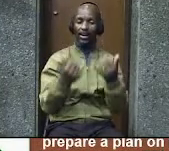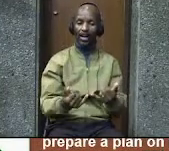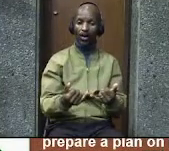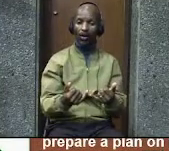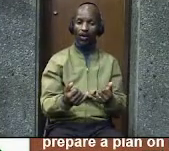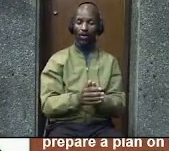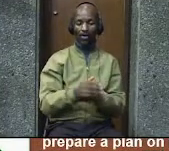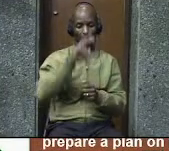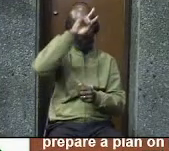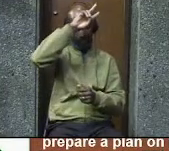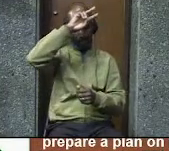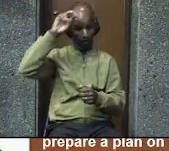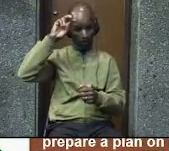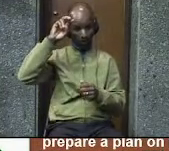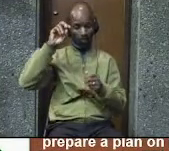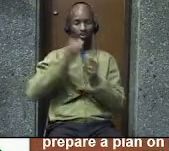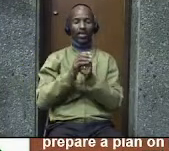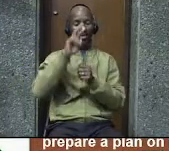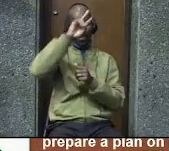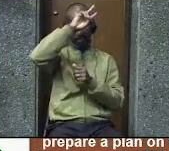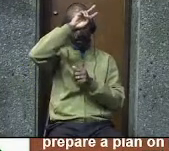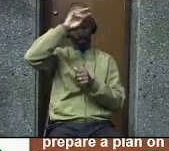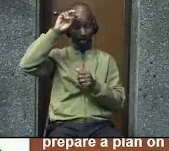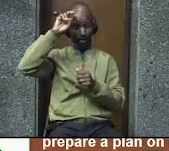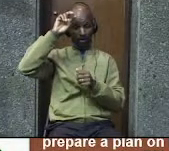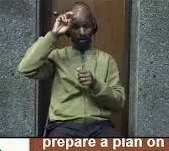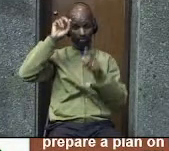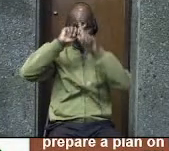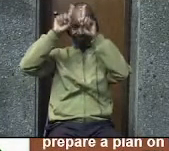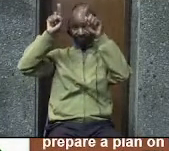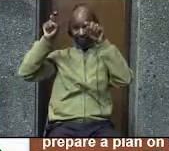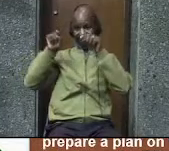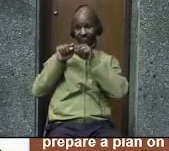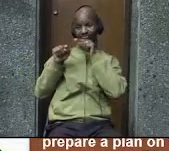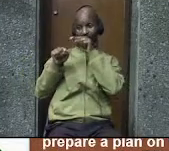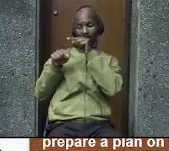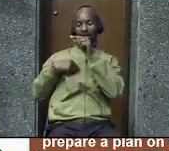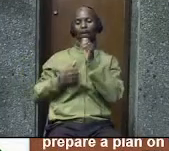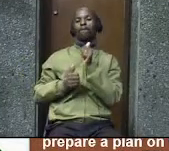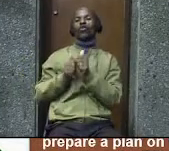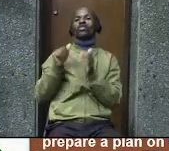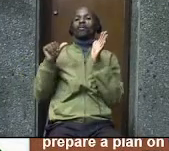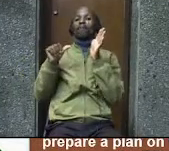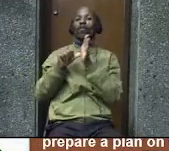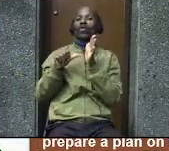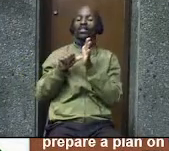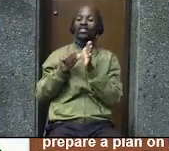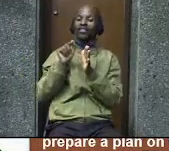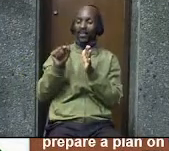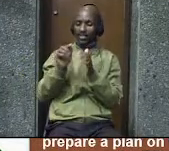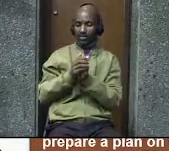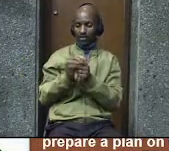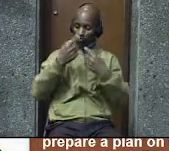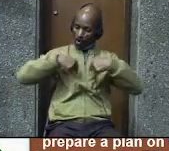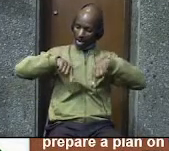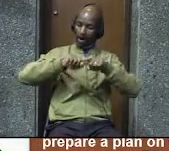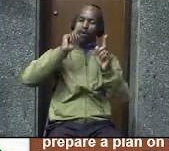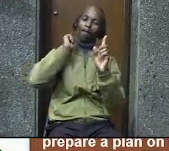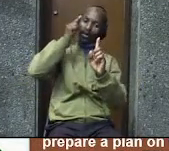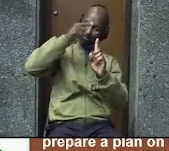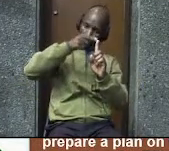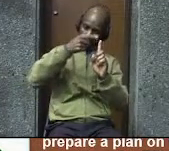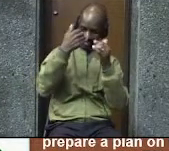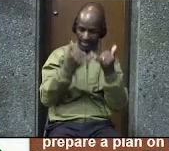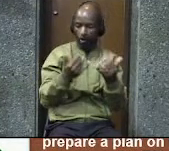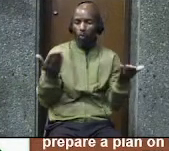blue part, the blue square, is I think the most important really for our purposes, and that